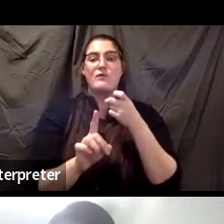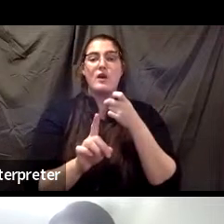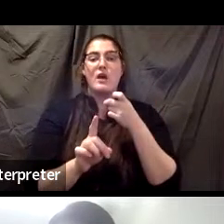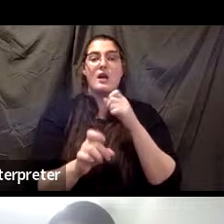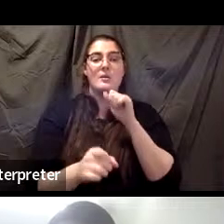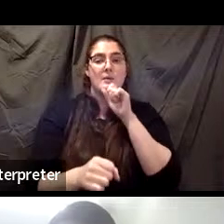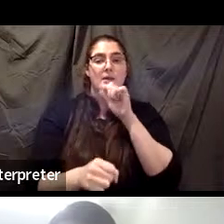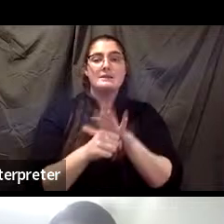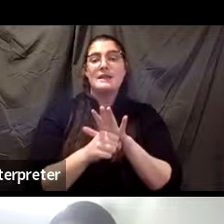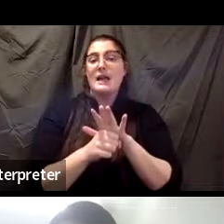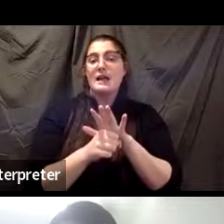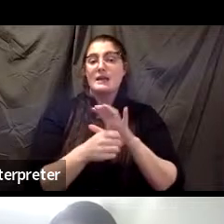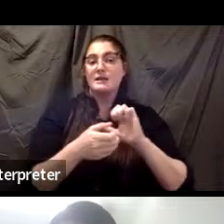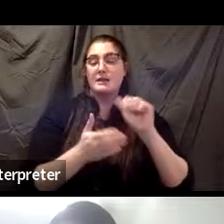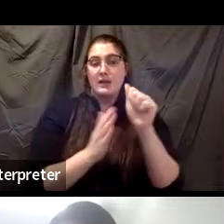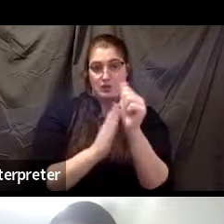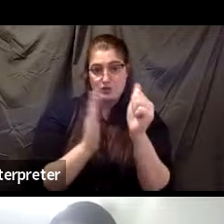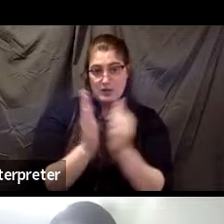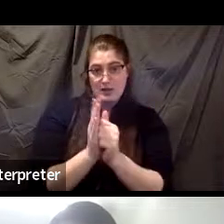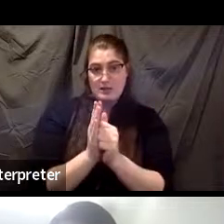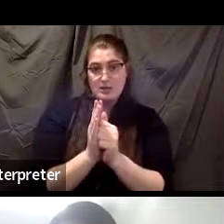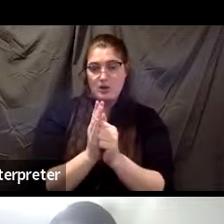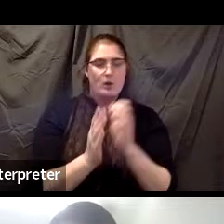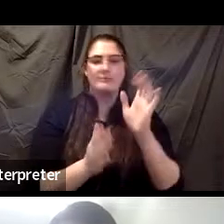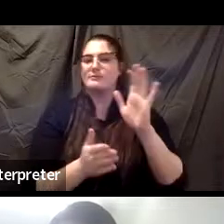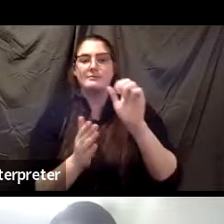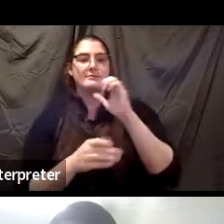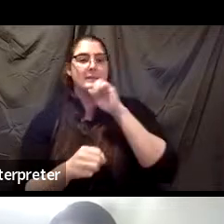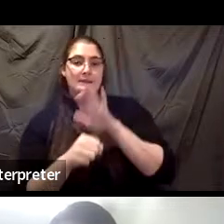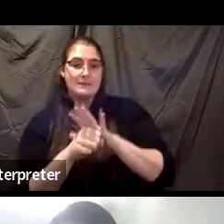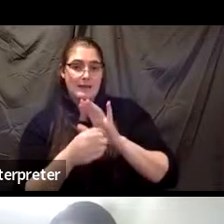agenda or consent calendar, rather.